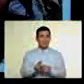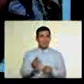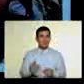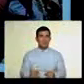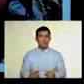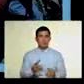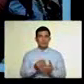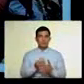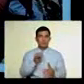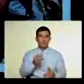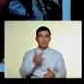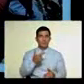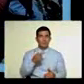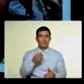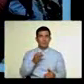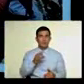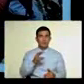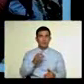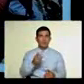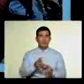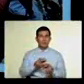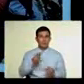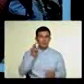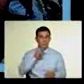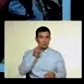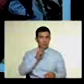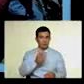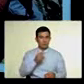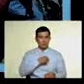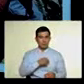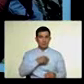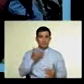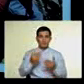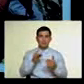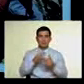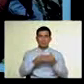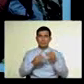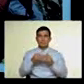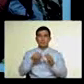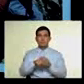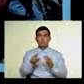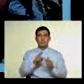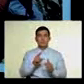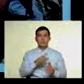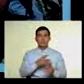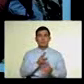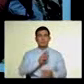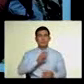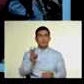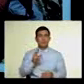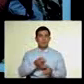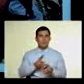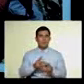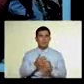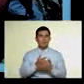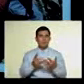va uni geologlar o'rganishadi. Bu qatlamlarni o'rganib, ular millionlab yillar